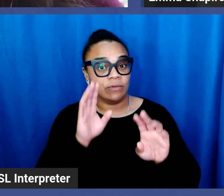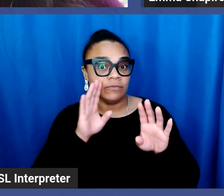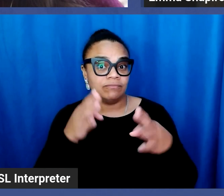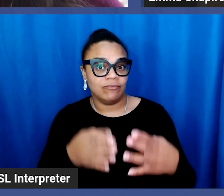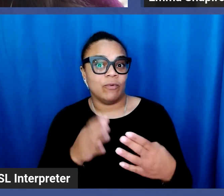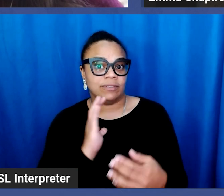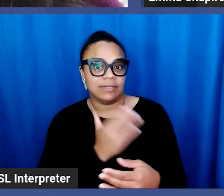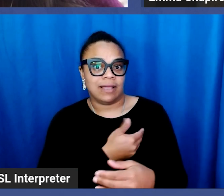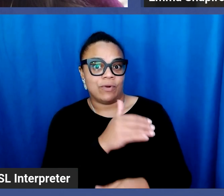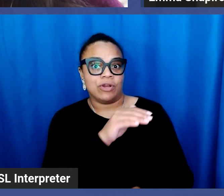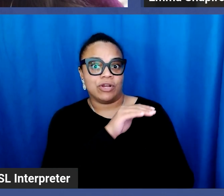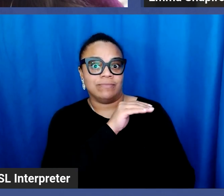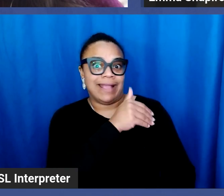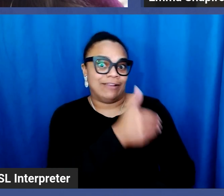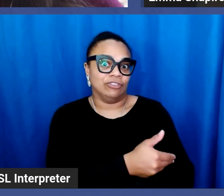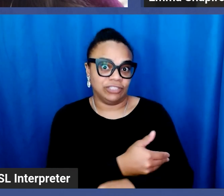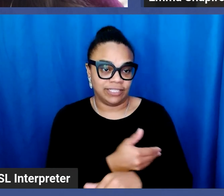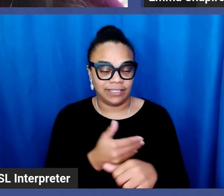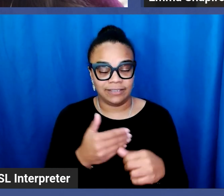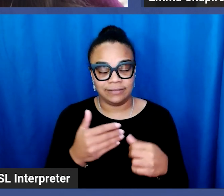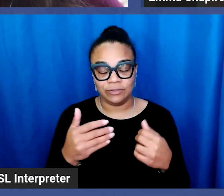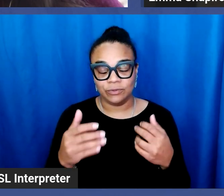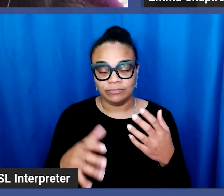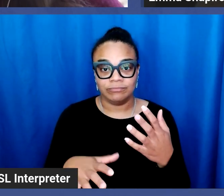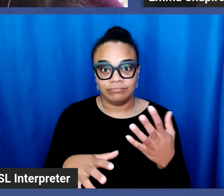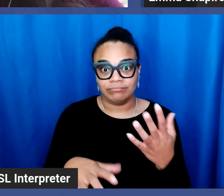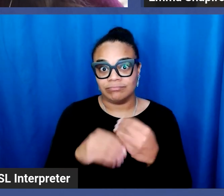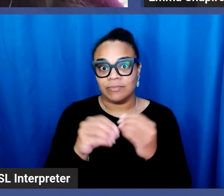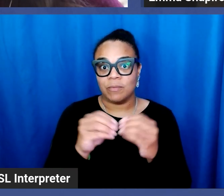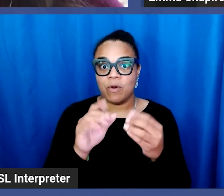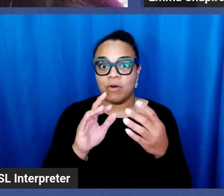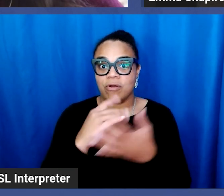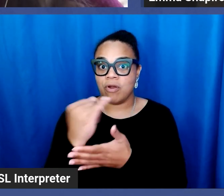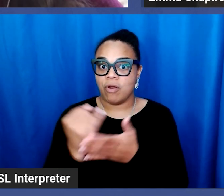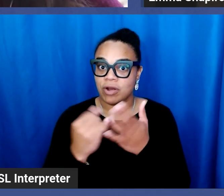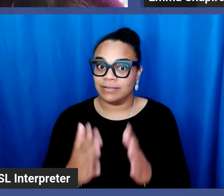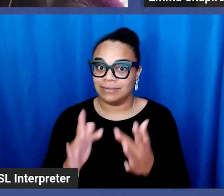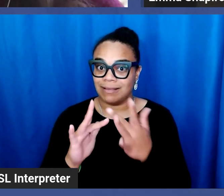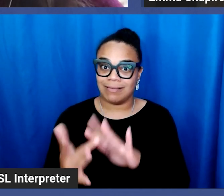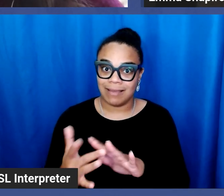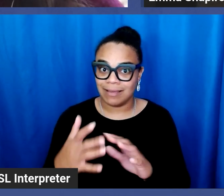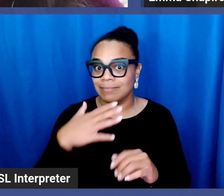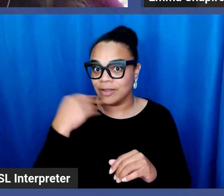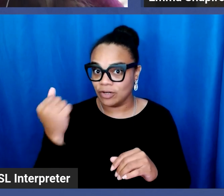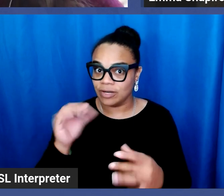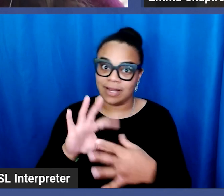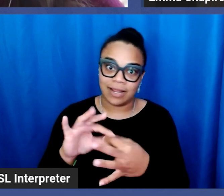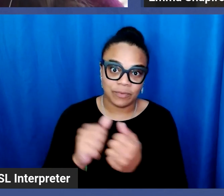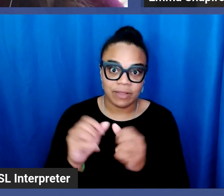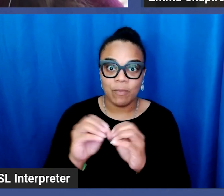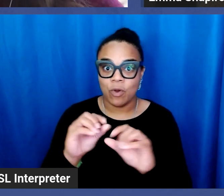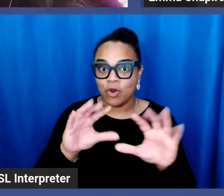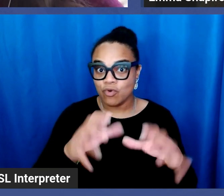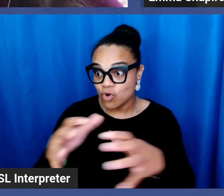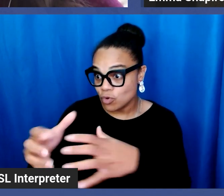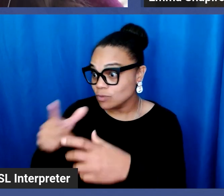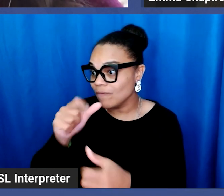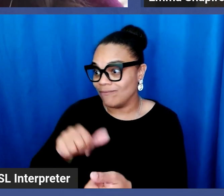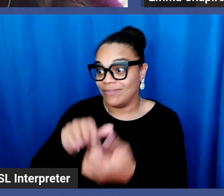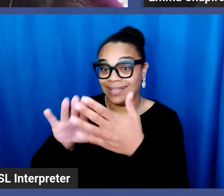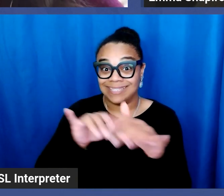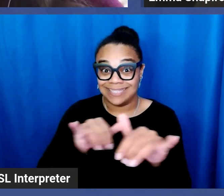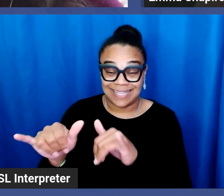our energy on advocating for artists online better by connecting with more groups who are confronting with these issues head on as